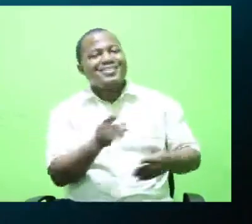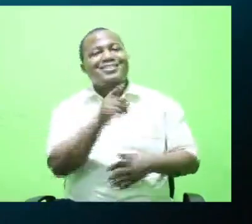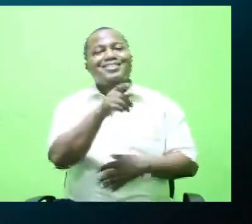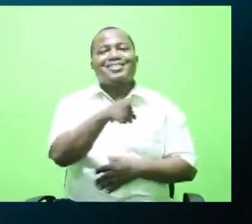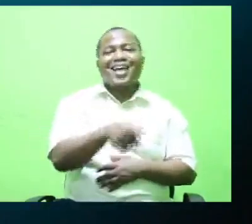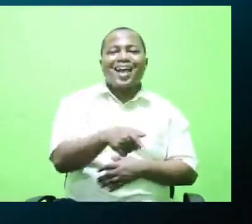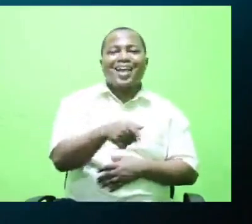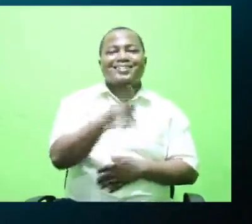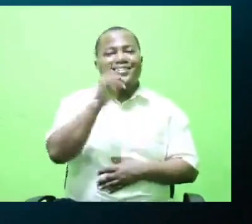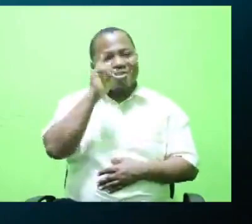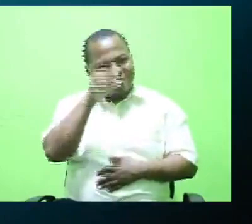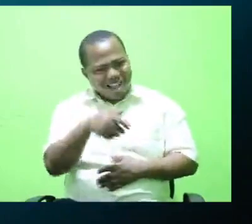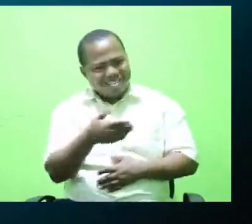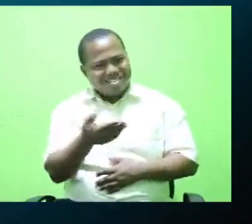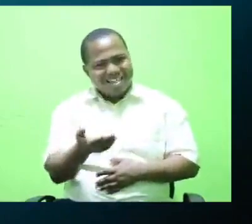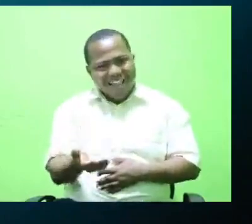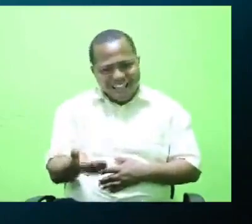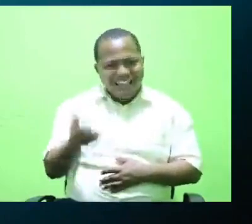What is that?